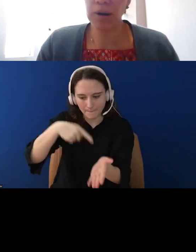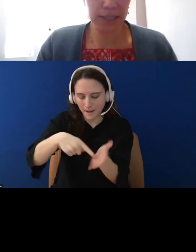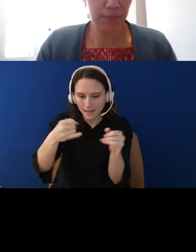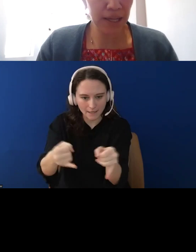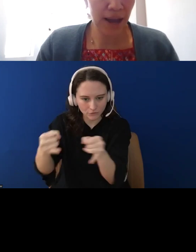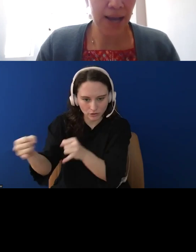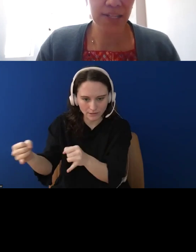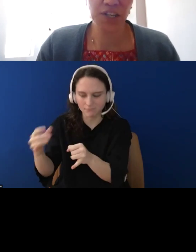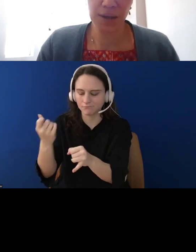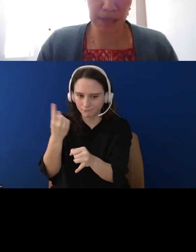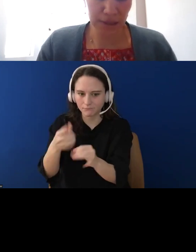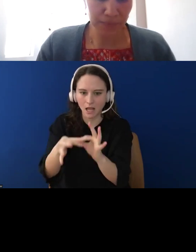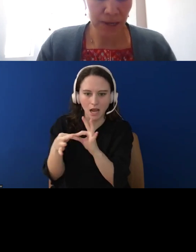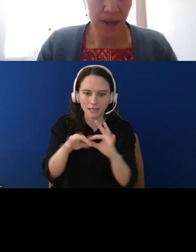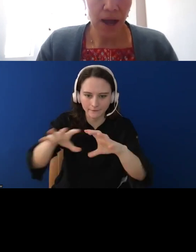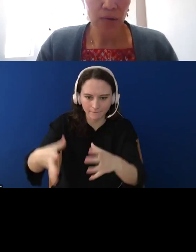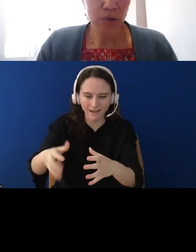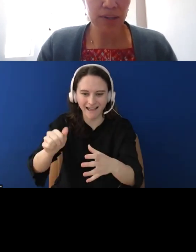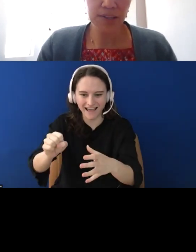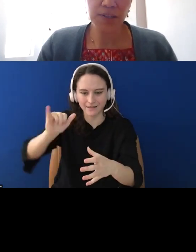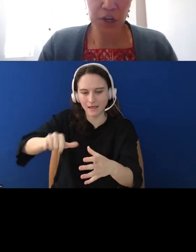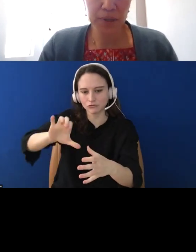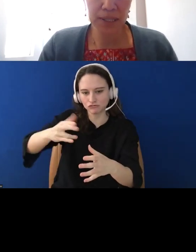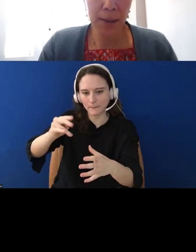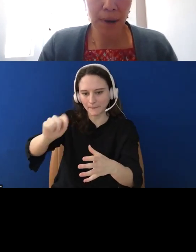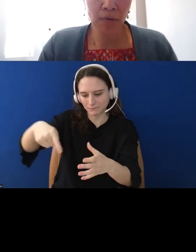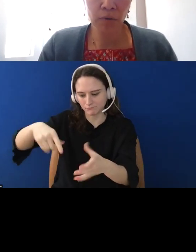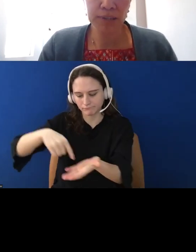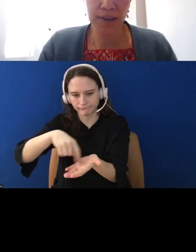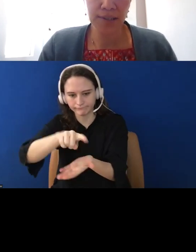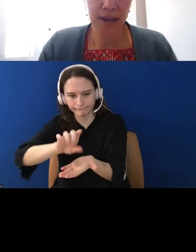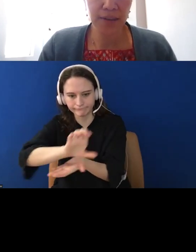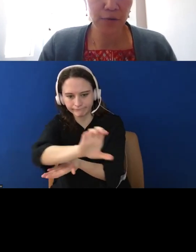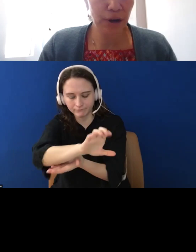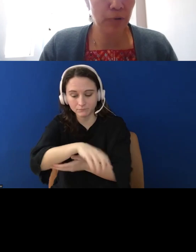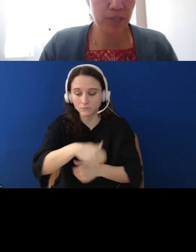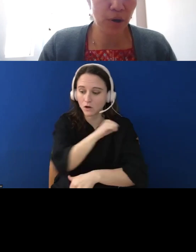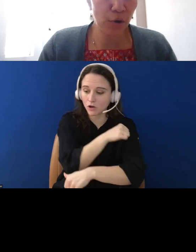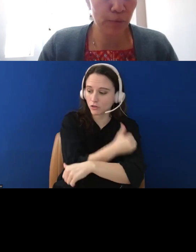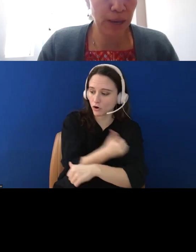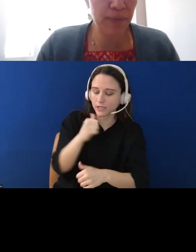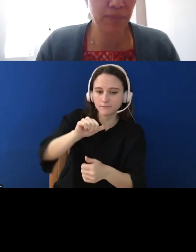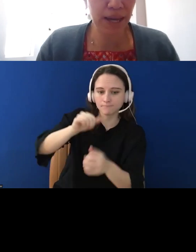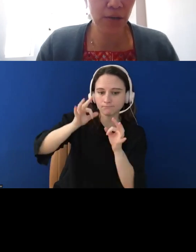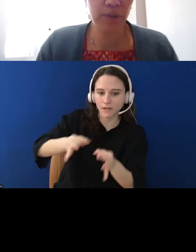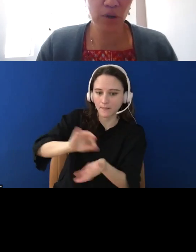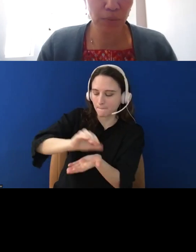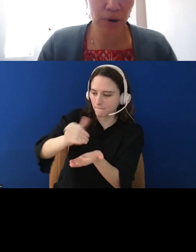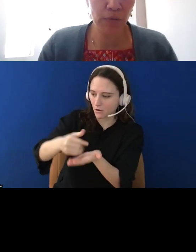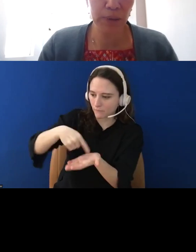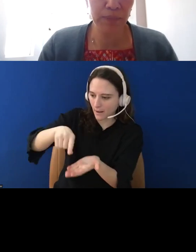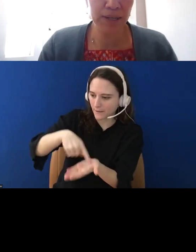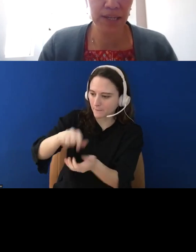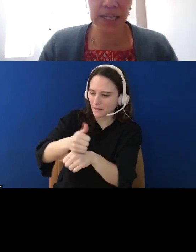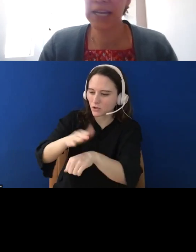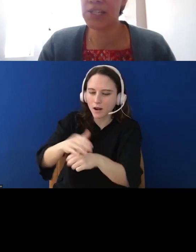but collectively as a chinamit. Authorities determined the amount of taxes and the frequency of payment based on the number